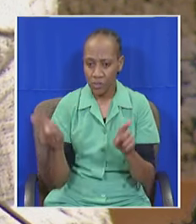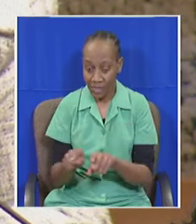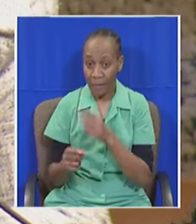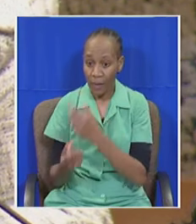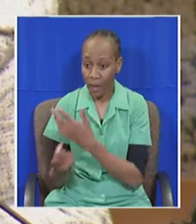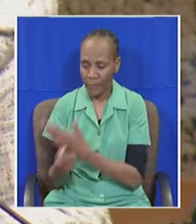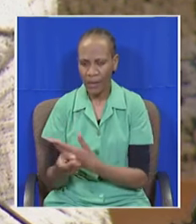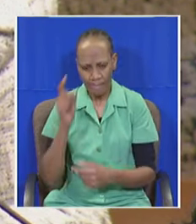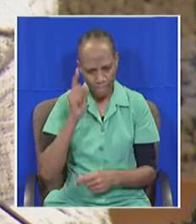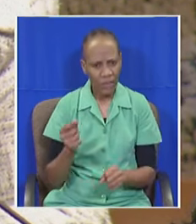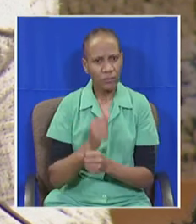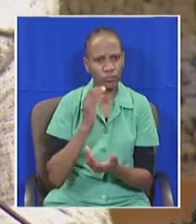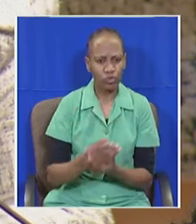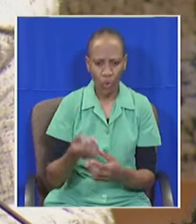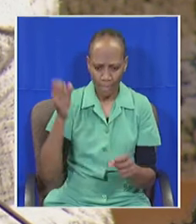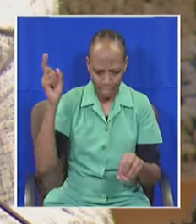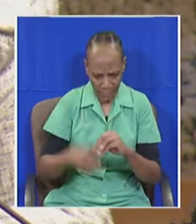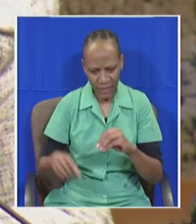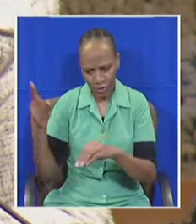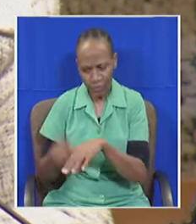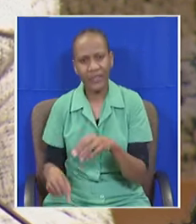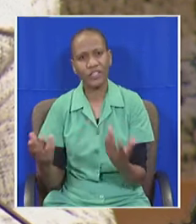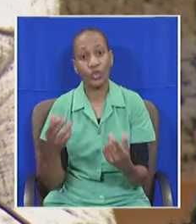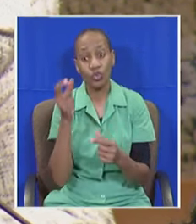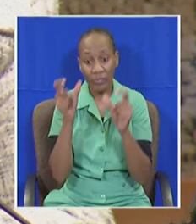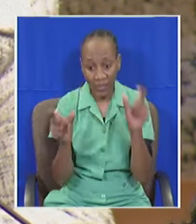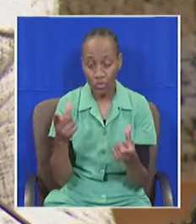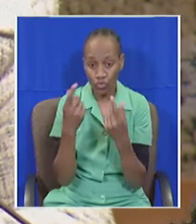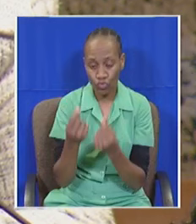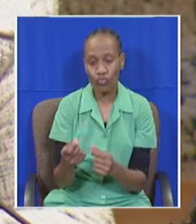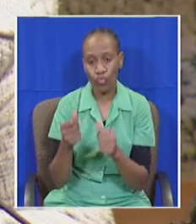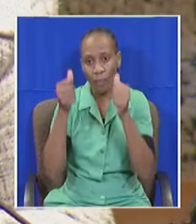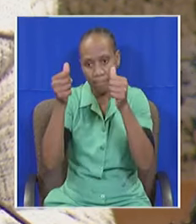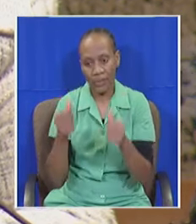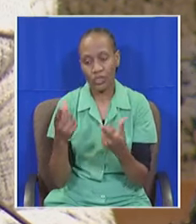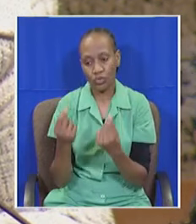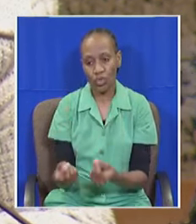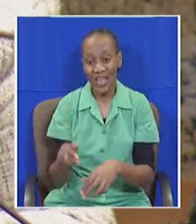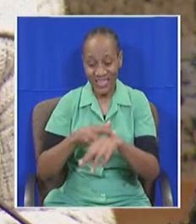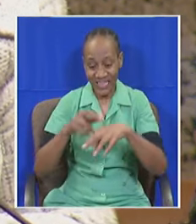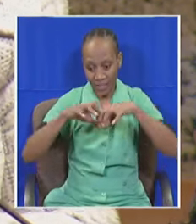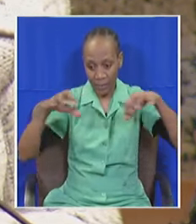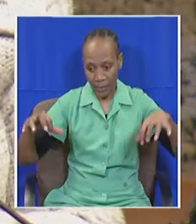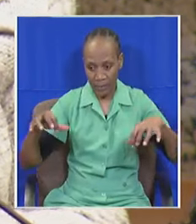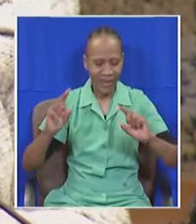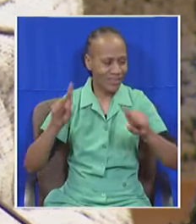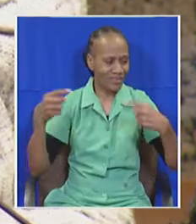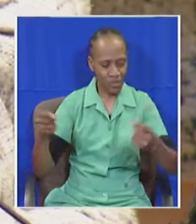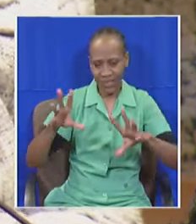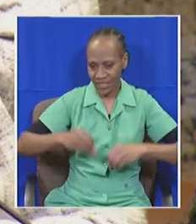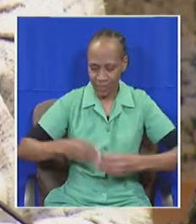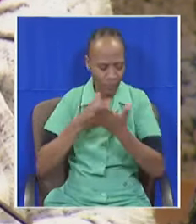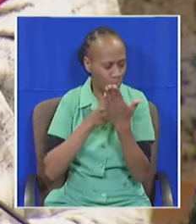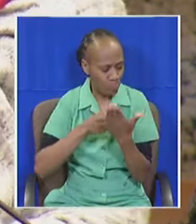apply harsh punishments to the perpetrators. The demon of racism has to be uprooted in